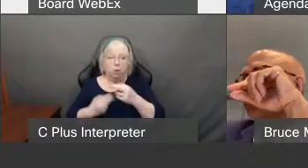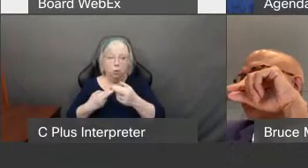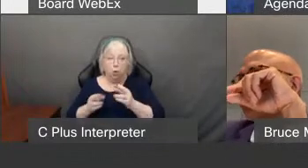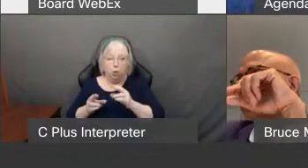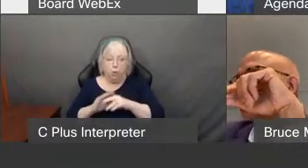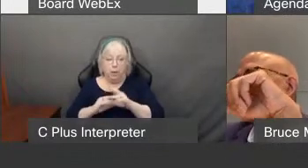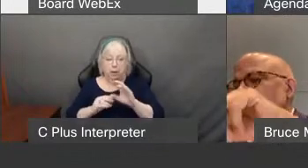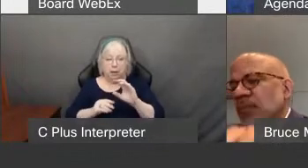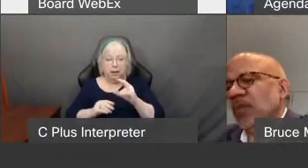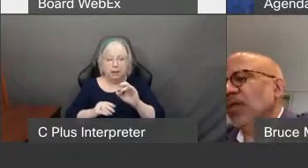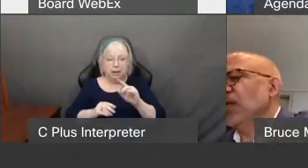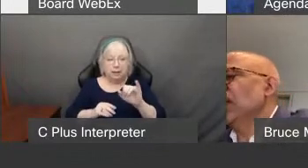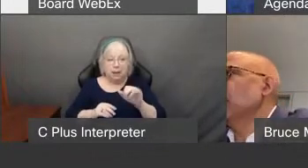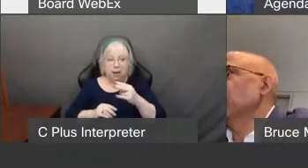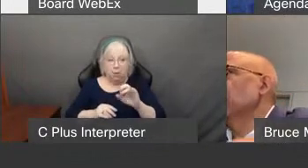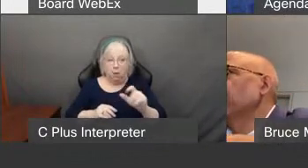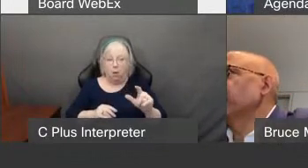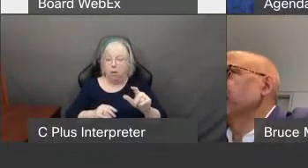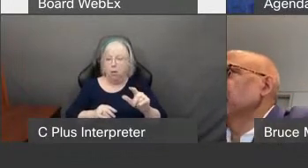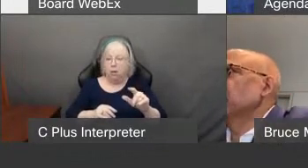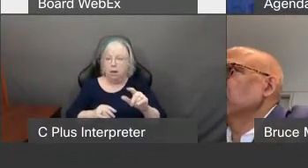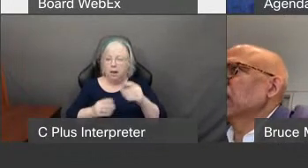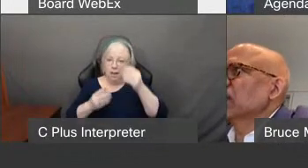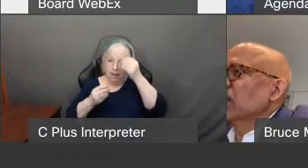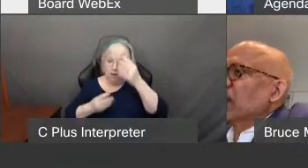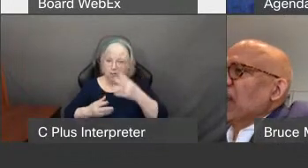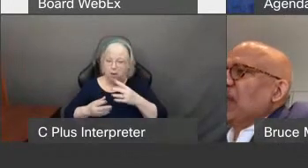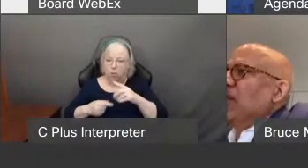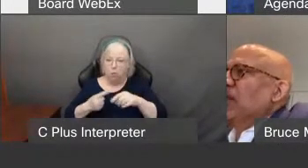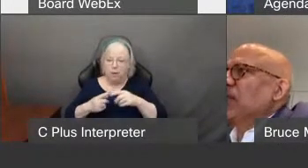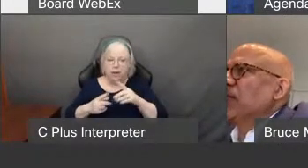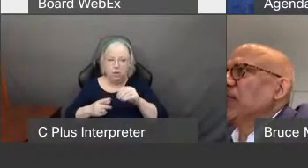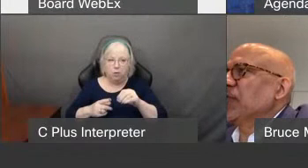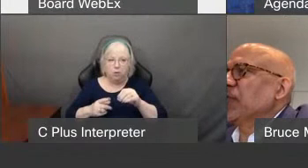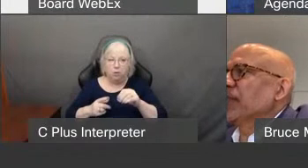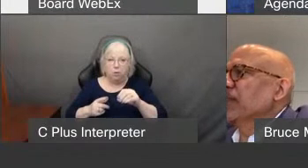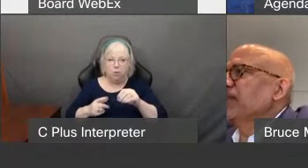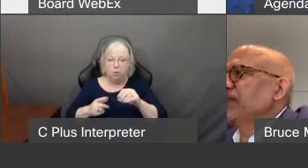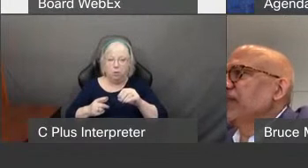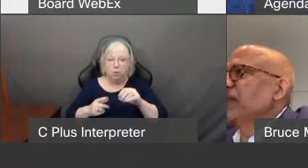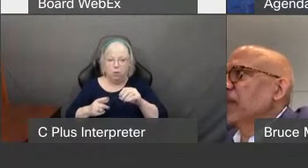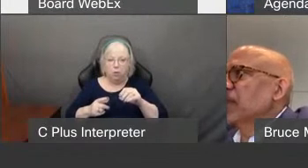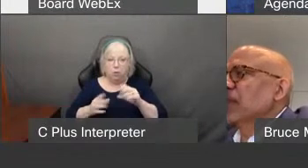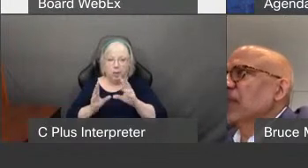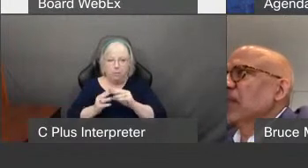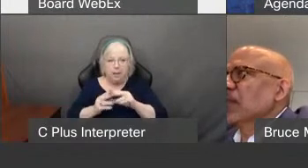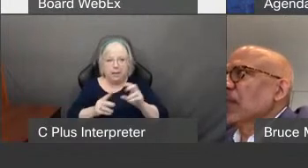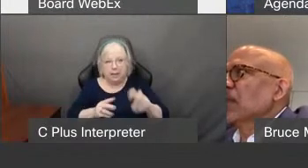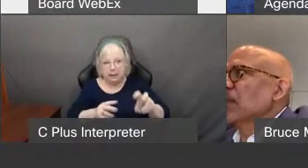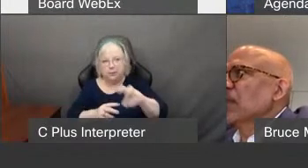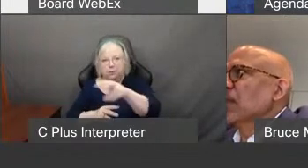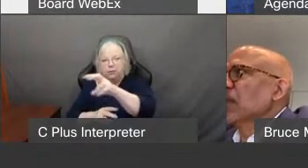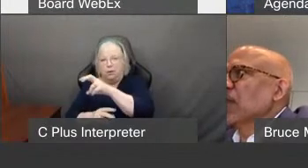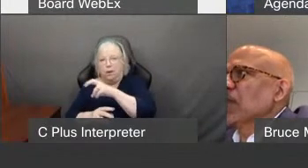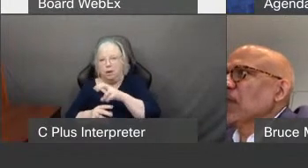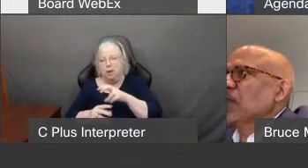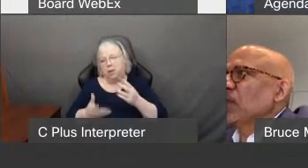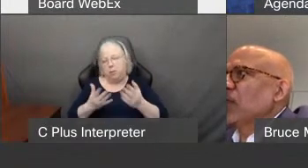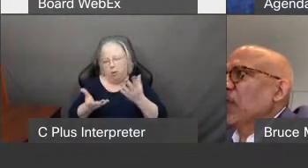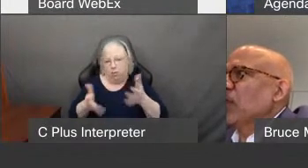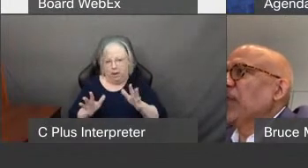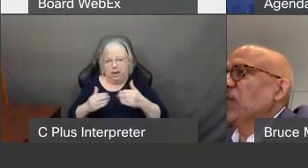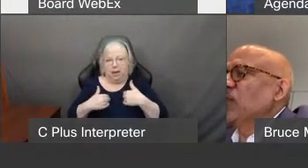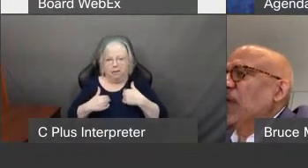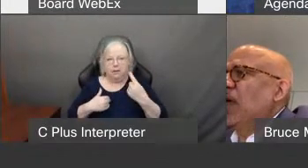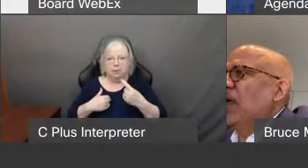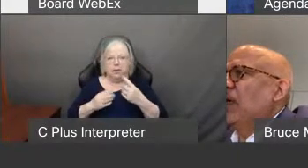on your to-do list to let us know when we can do those rotating meetings around town. You may have something now. If you do, great, but if not, we can